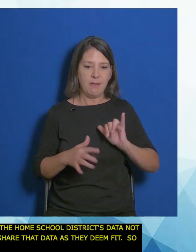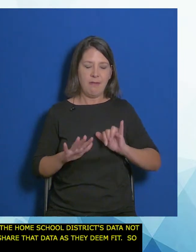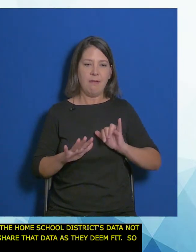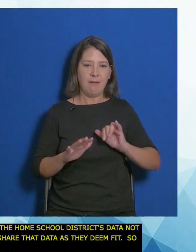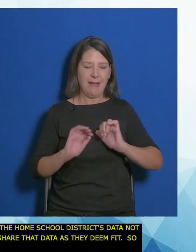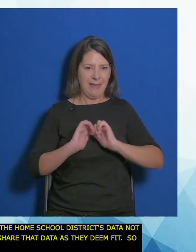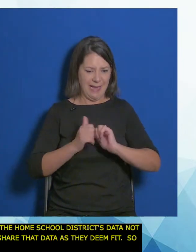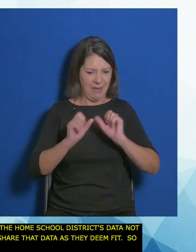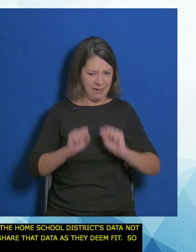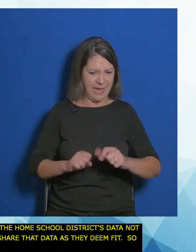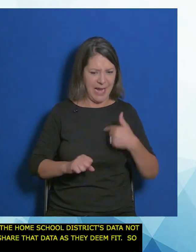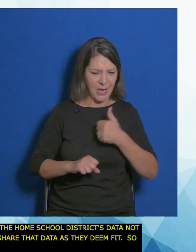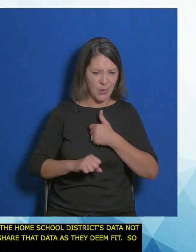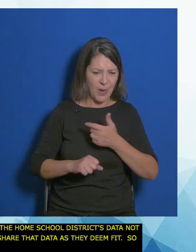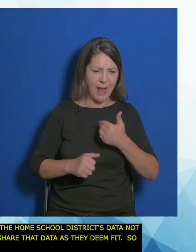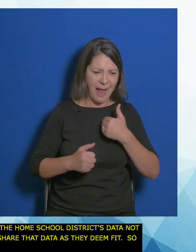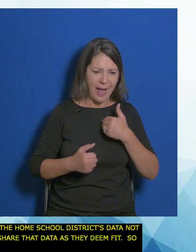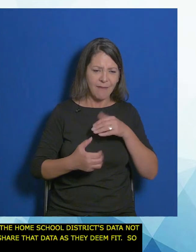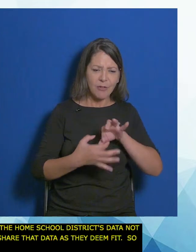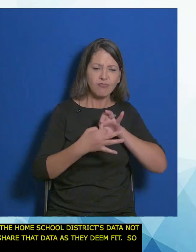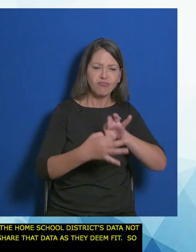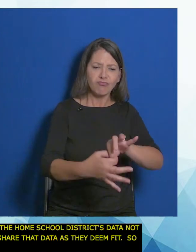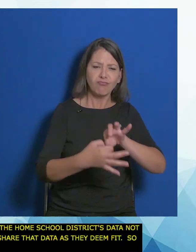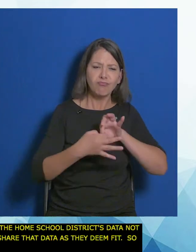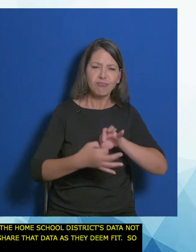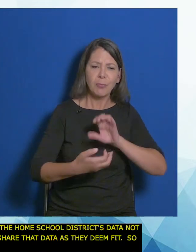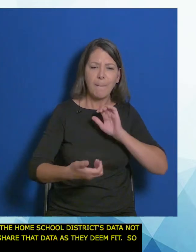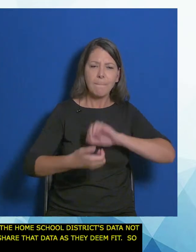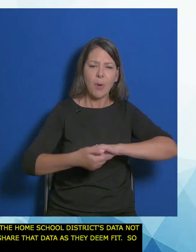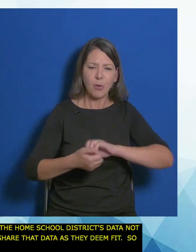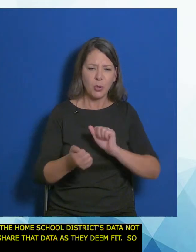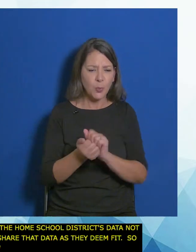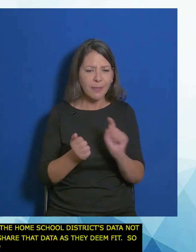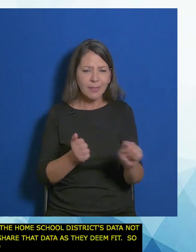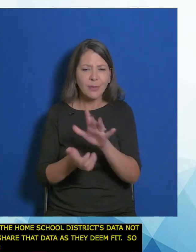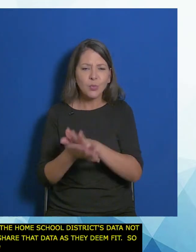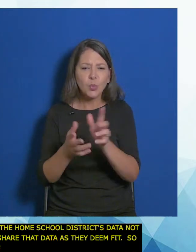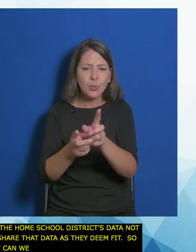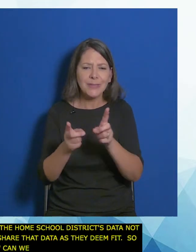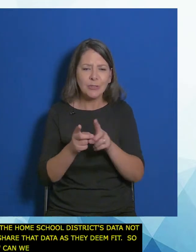can we make sure to build partnerships with our school districts and charters throughout the state.